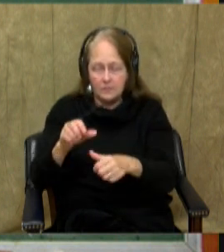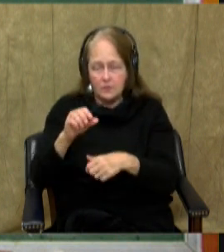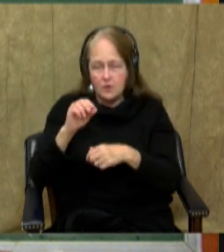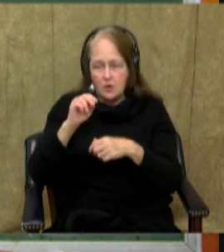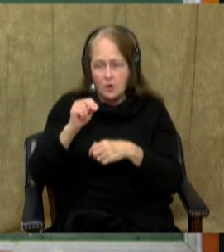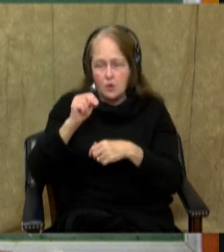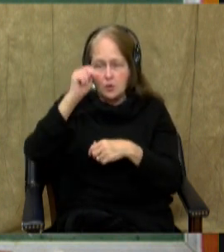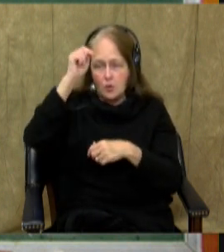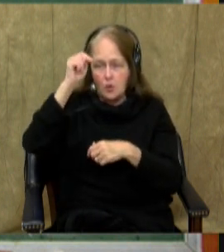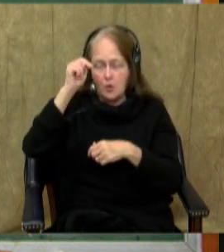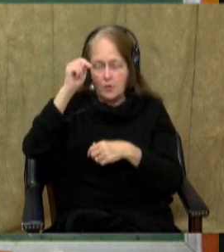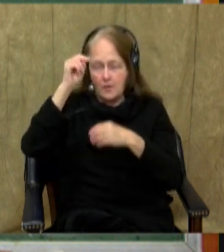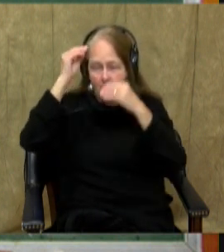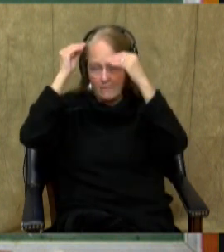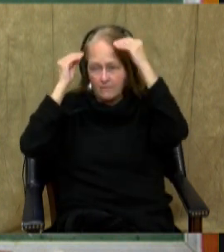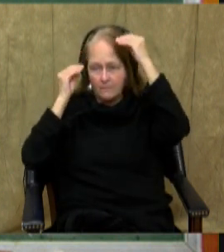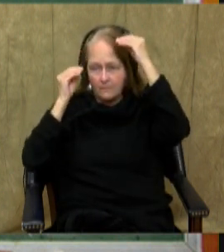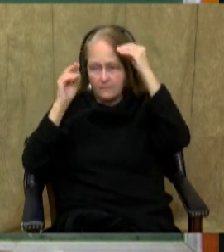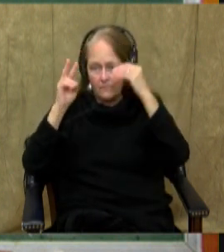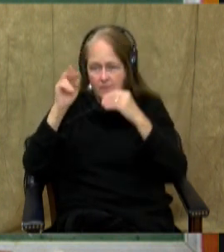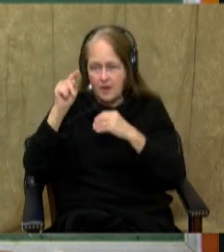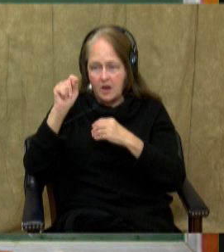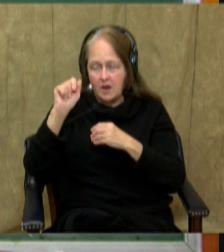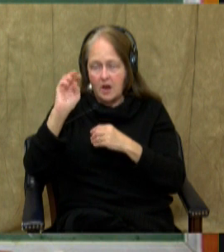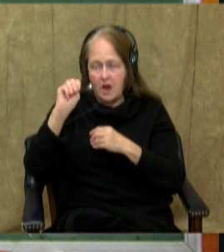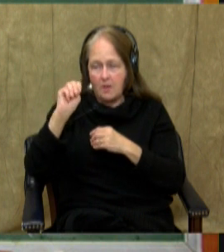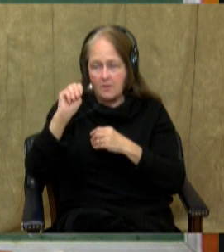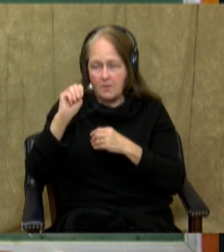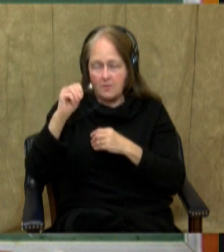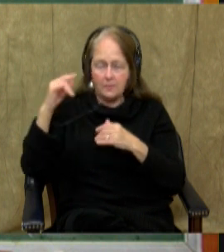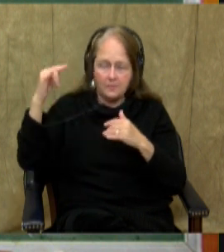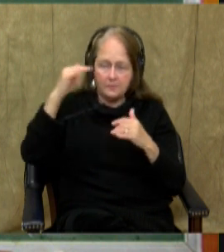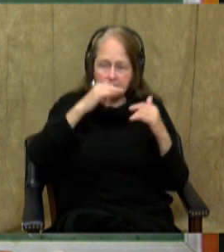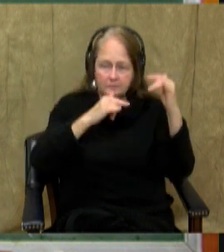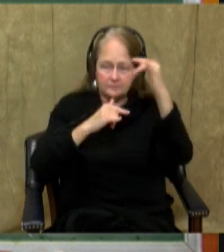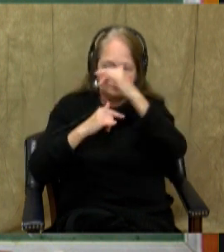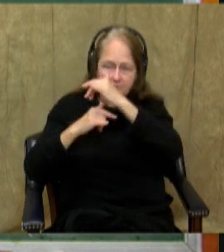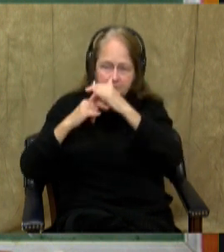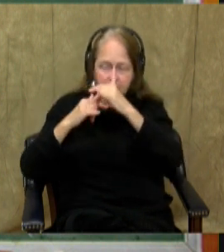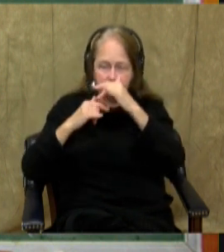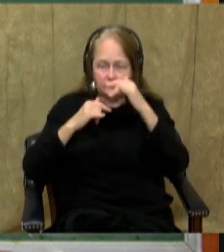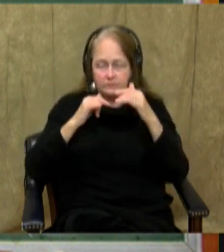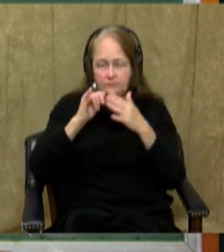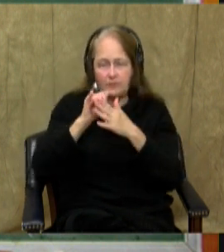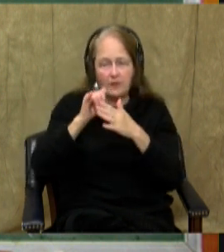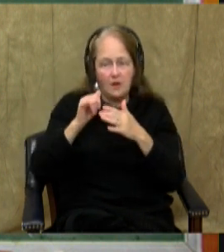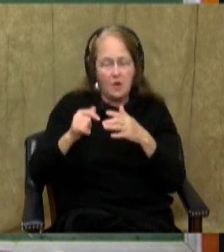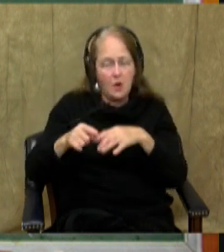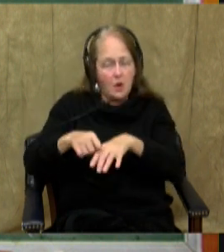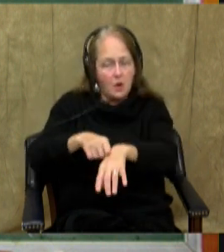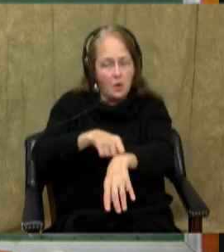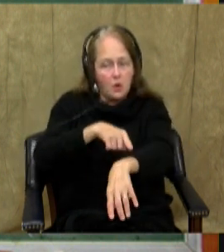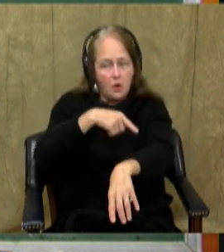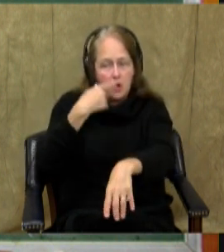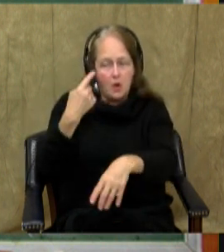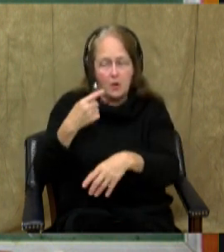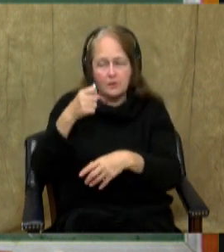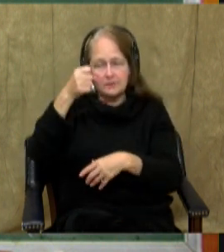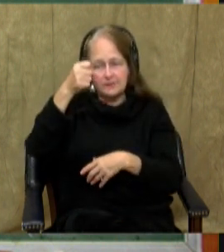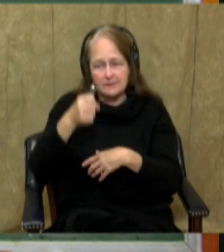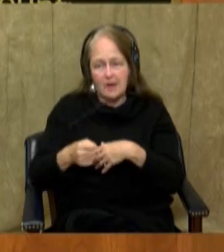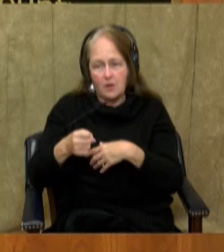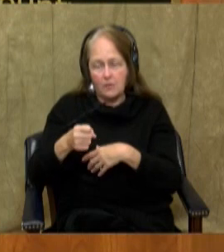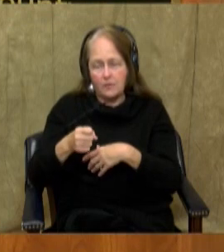Vietnam took some hits too. You can see the major U.S. airstrikes, but the prolonged fighting pretty much was in South